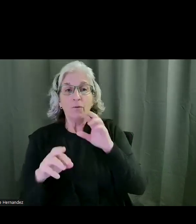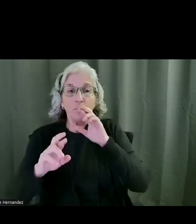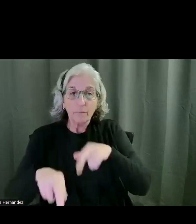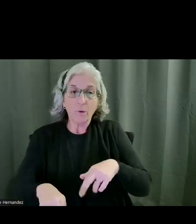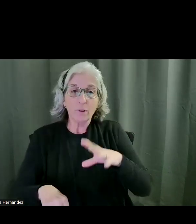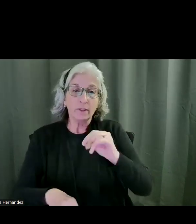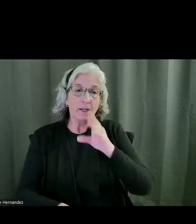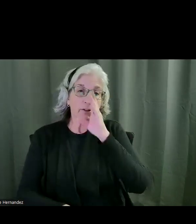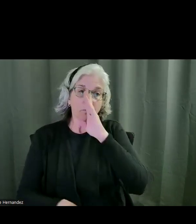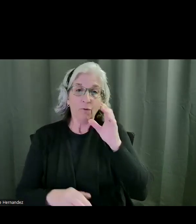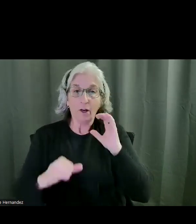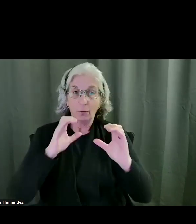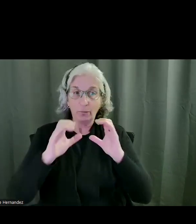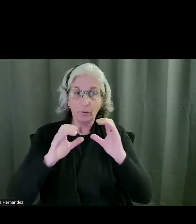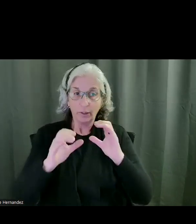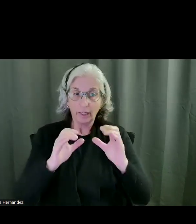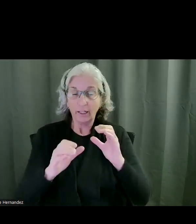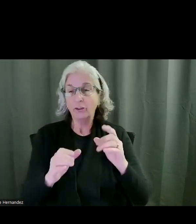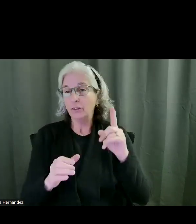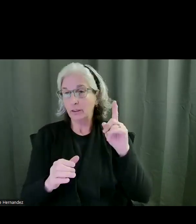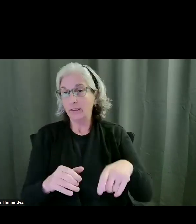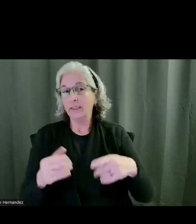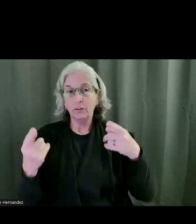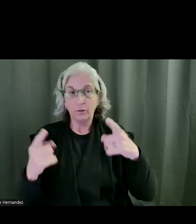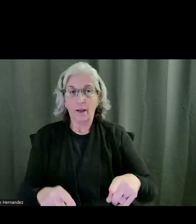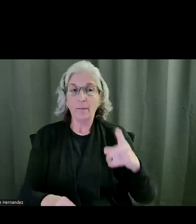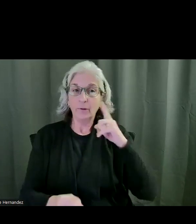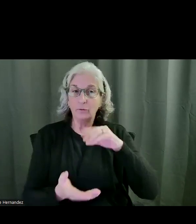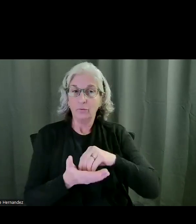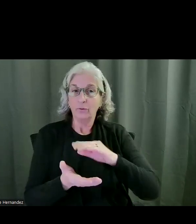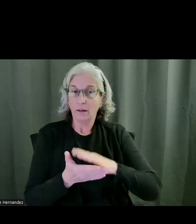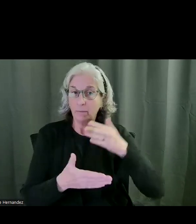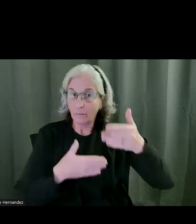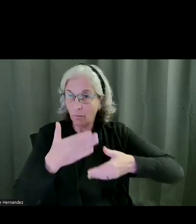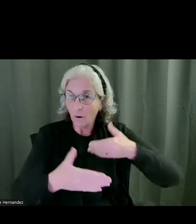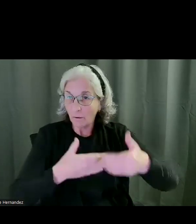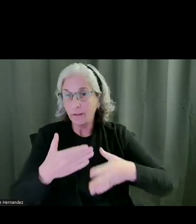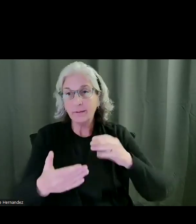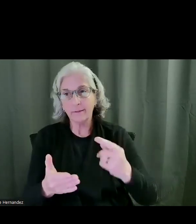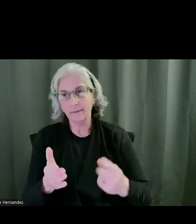occasional challenges. So let's take a look at some of our forms.